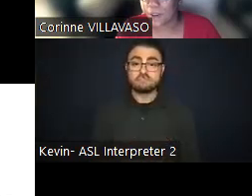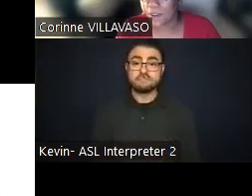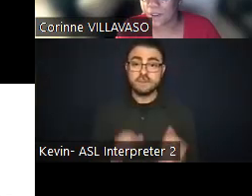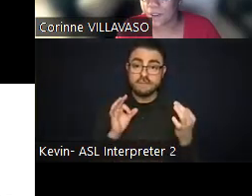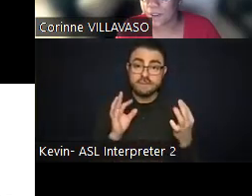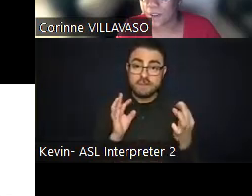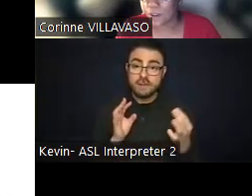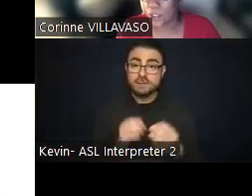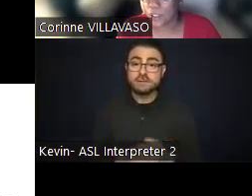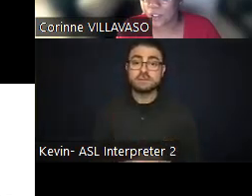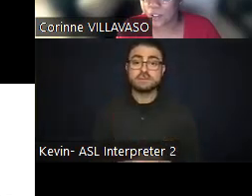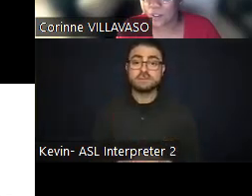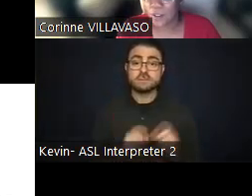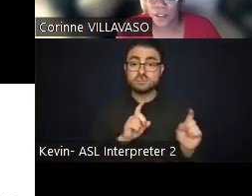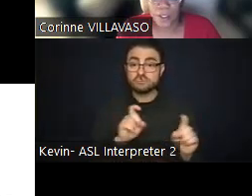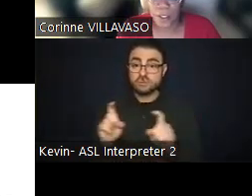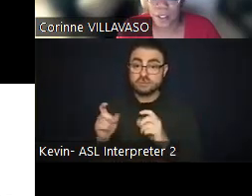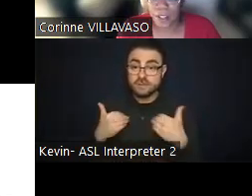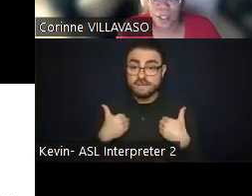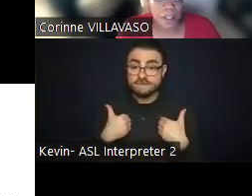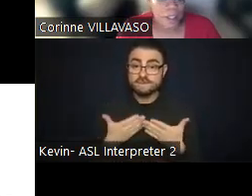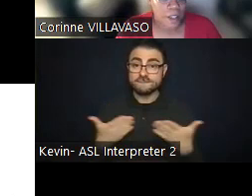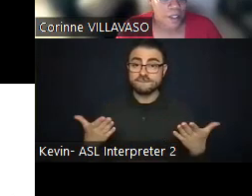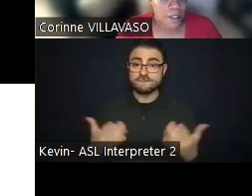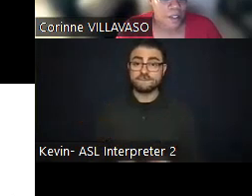Feedback, questions?